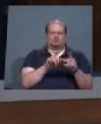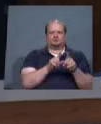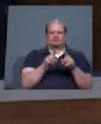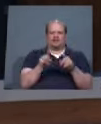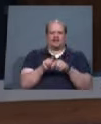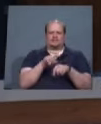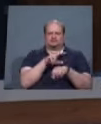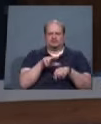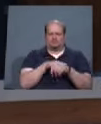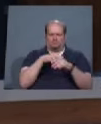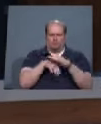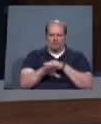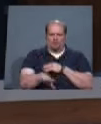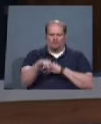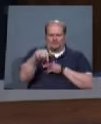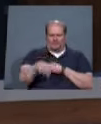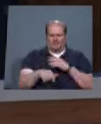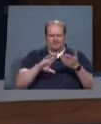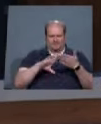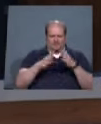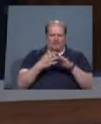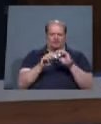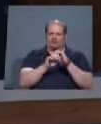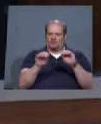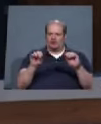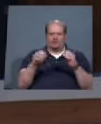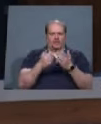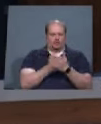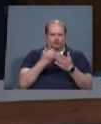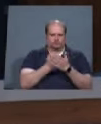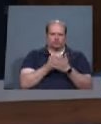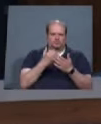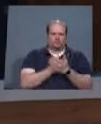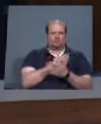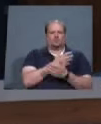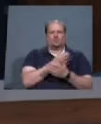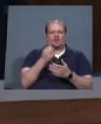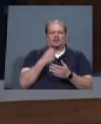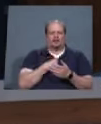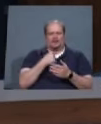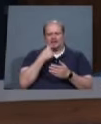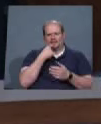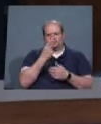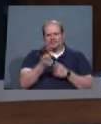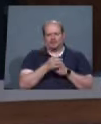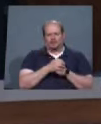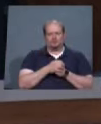native of this town, this is nothing new. And I say to you,